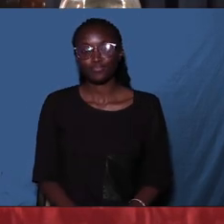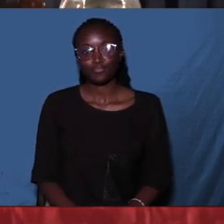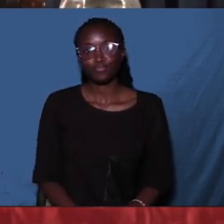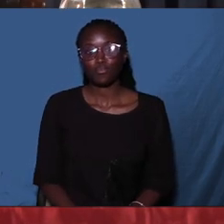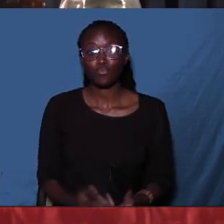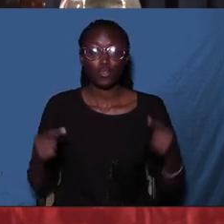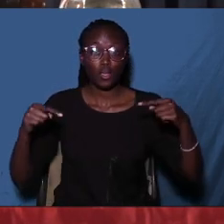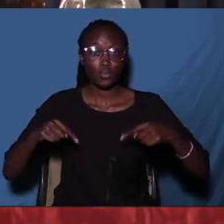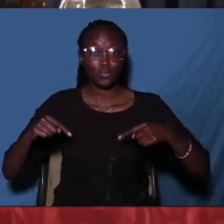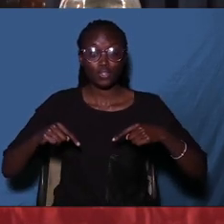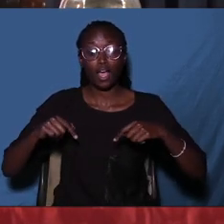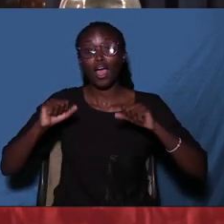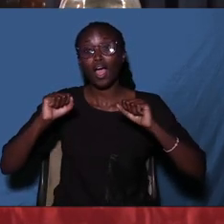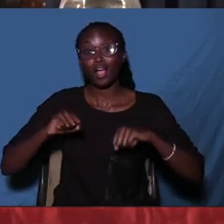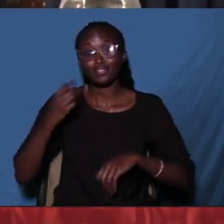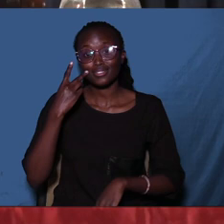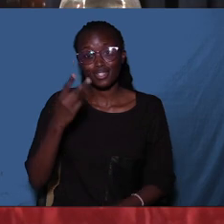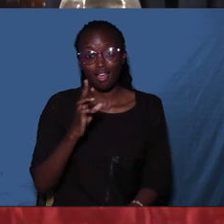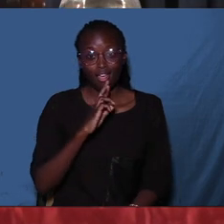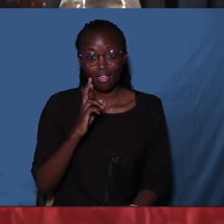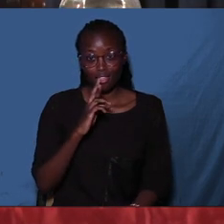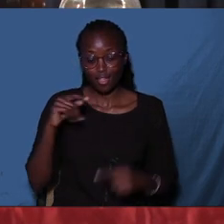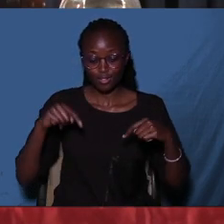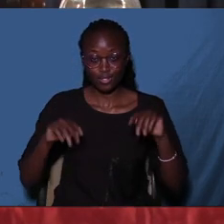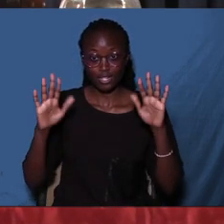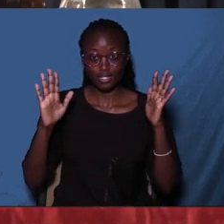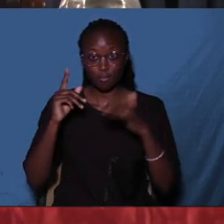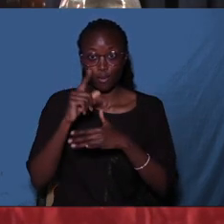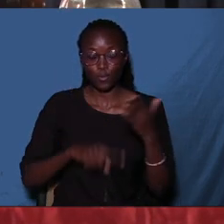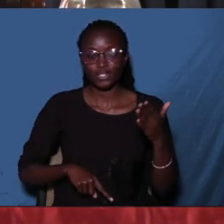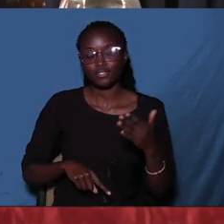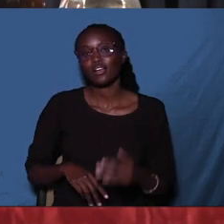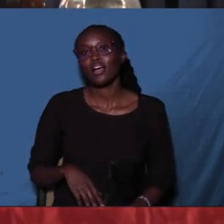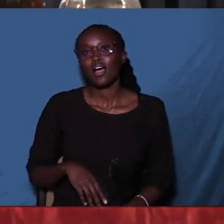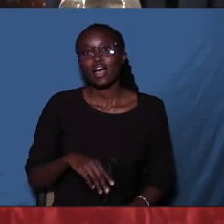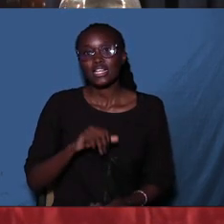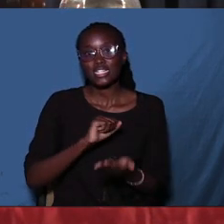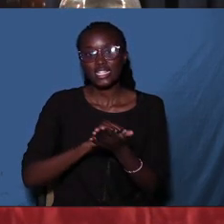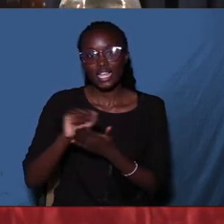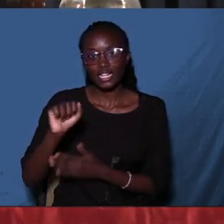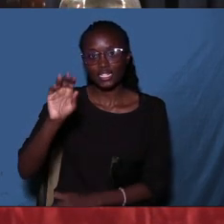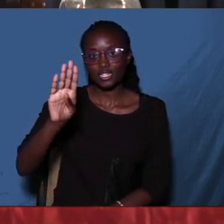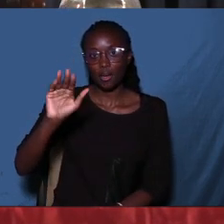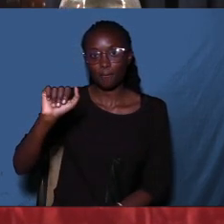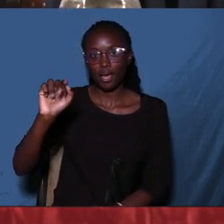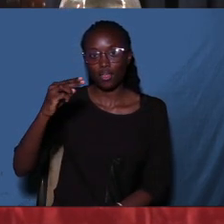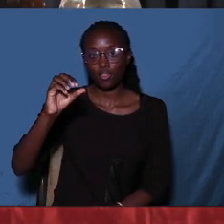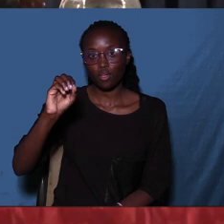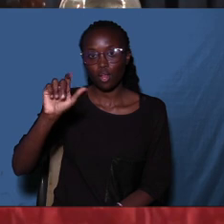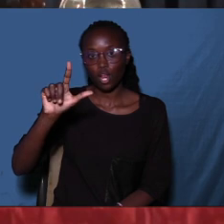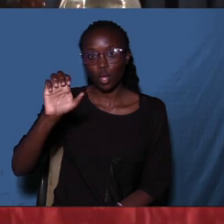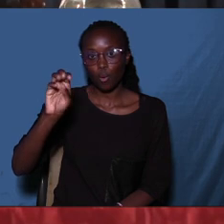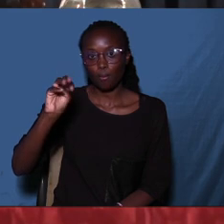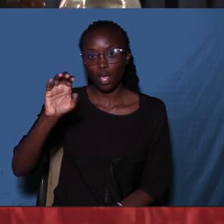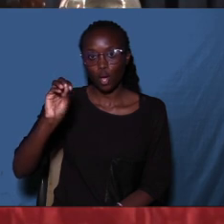it's red. We are commemorating the life of Saint Bartholomew. Saint Bartholomew was one of the 12 disciples